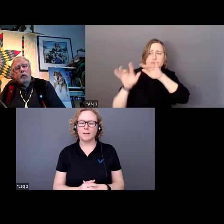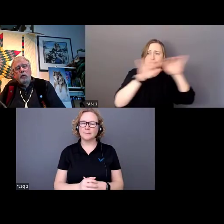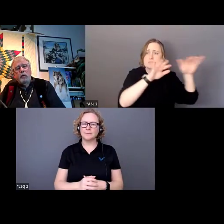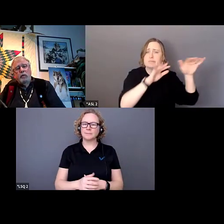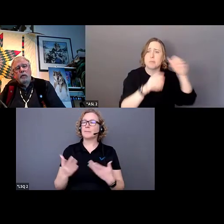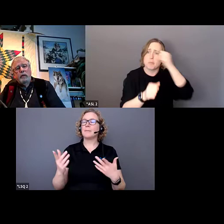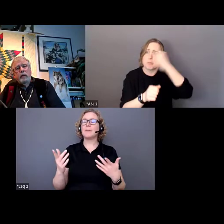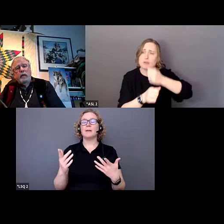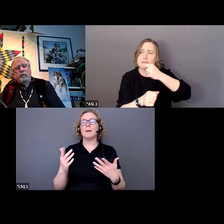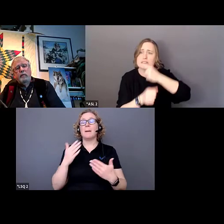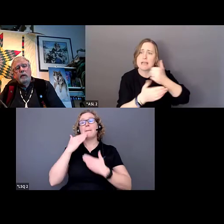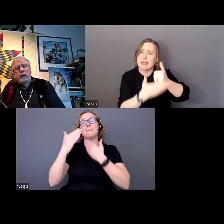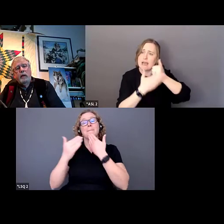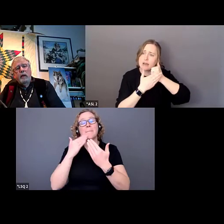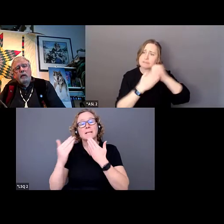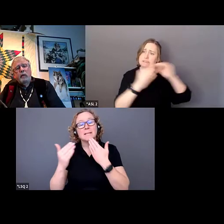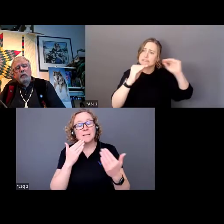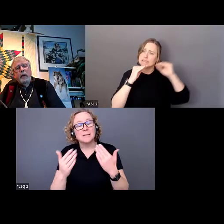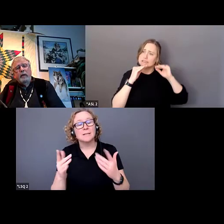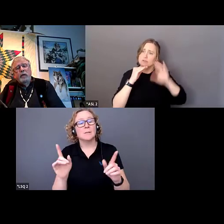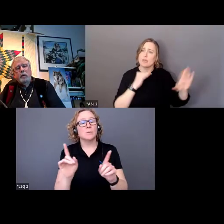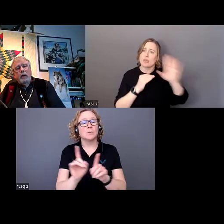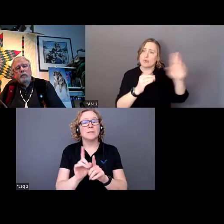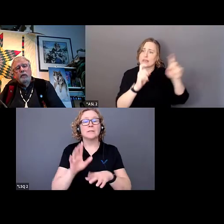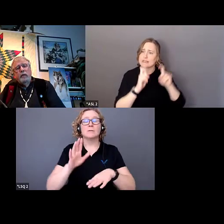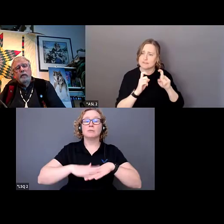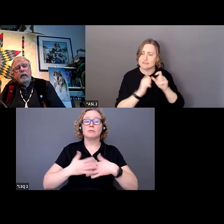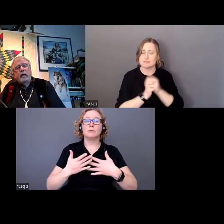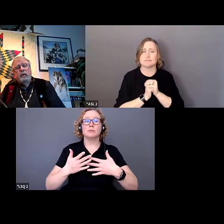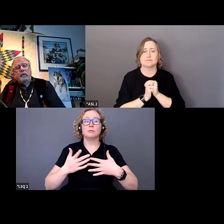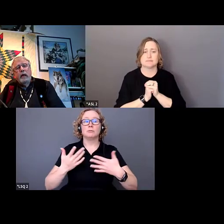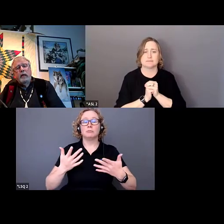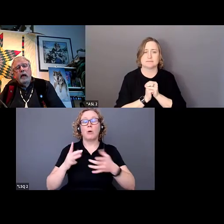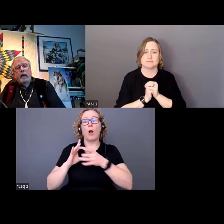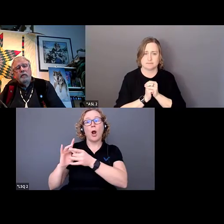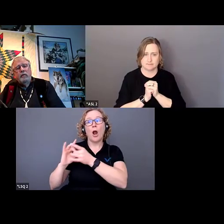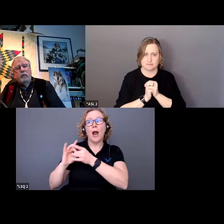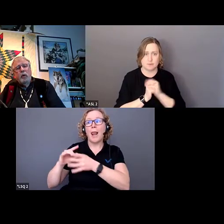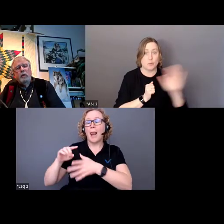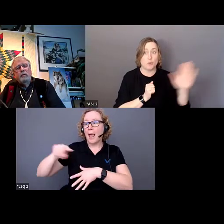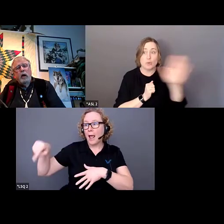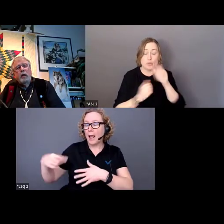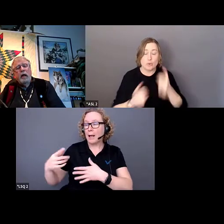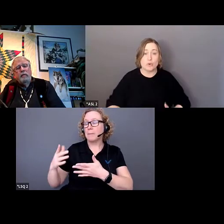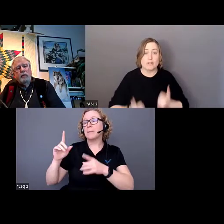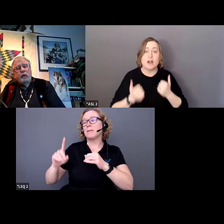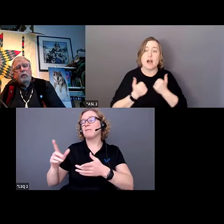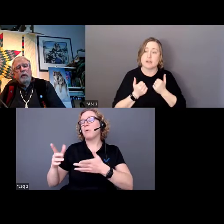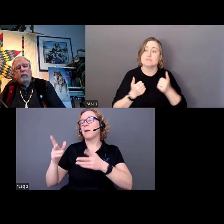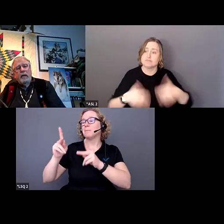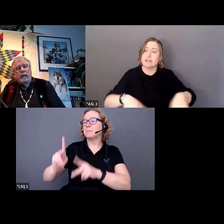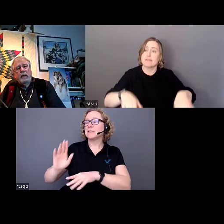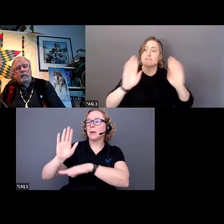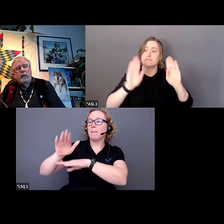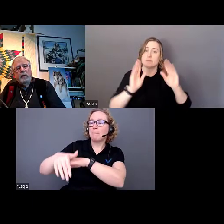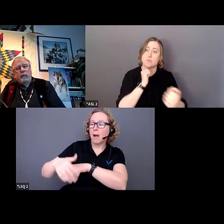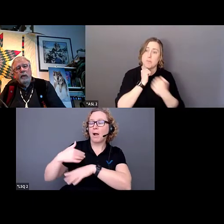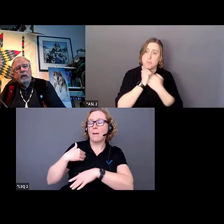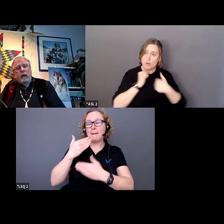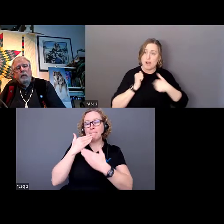us, and nurture us with their gifts. We're especially grateful that they give of their lives in support of our lives so that we might